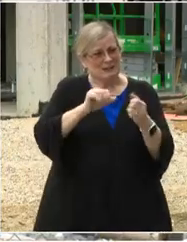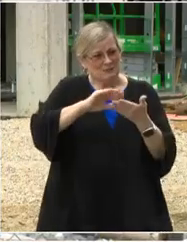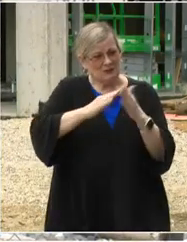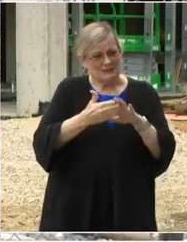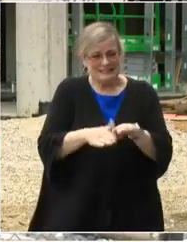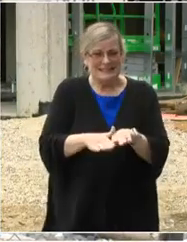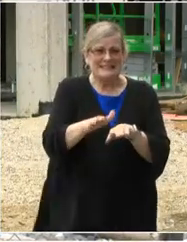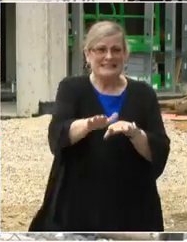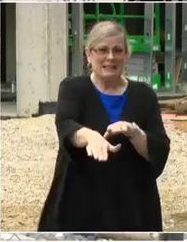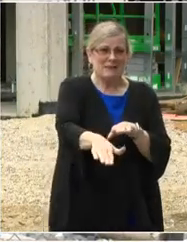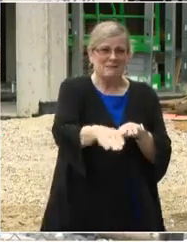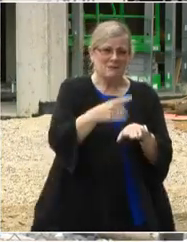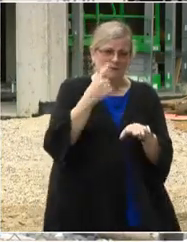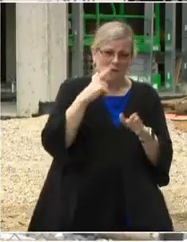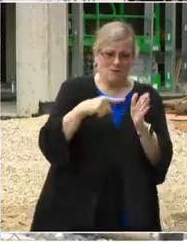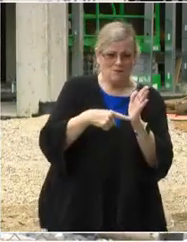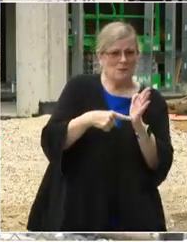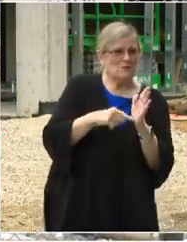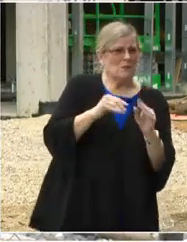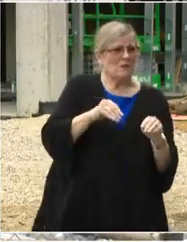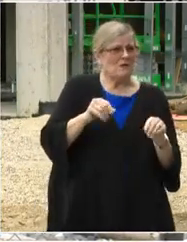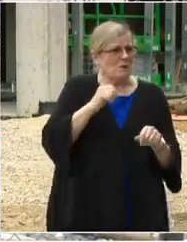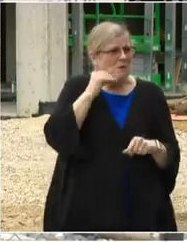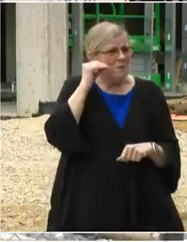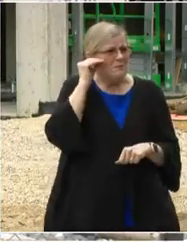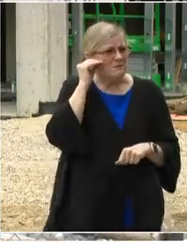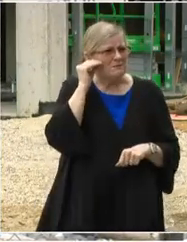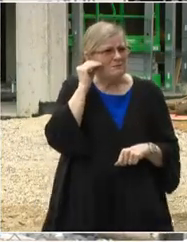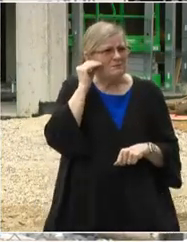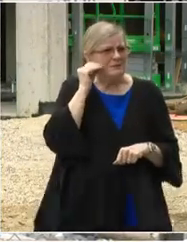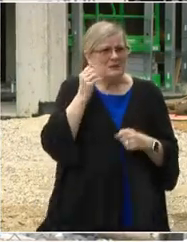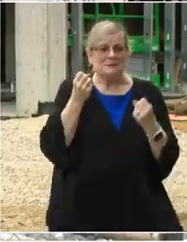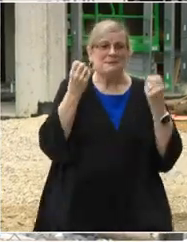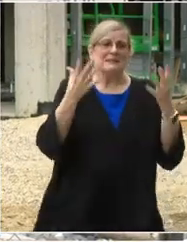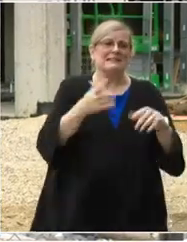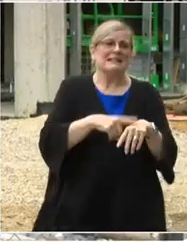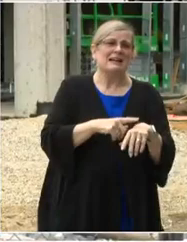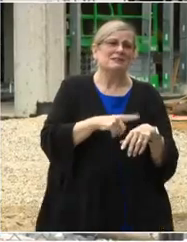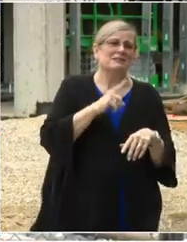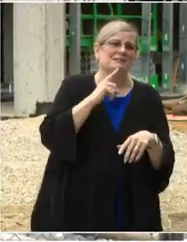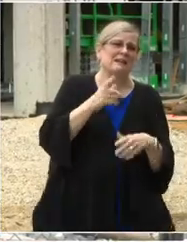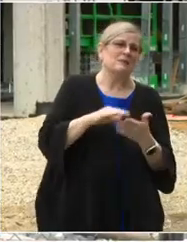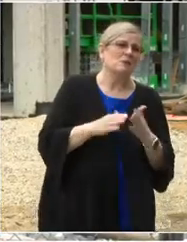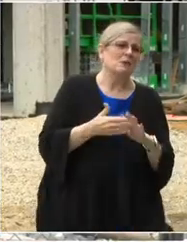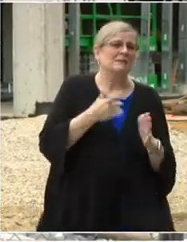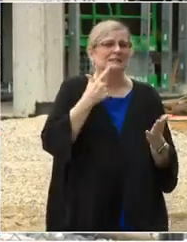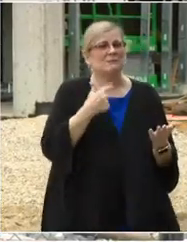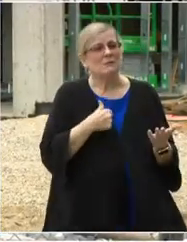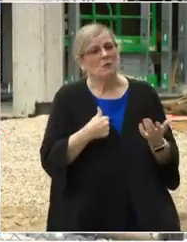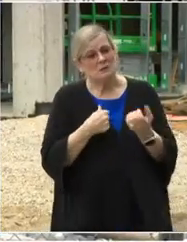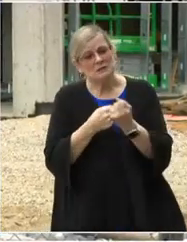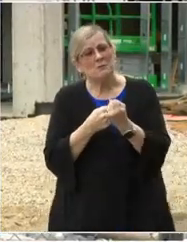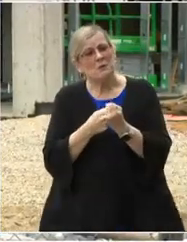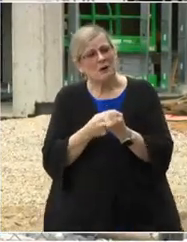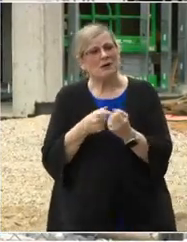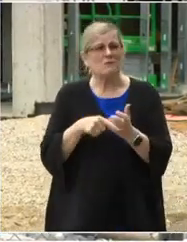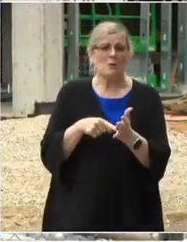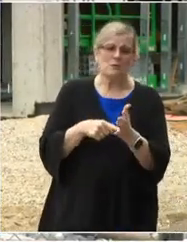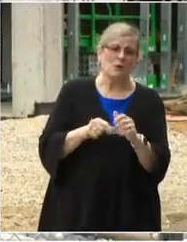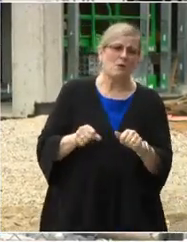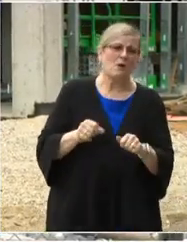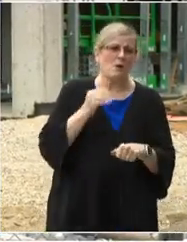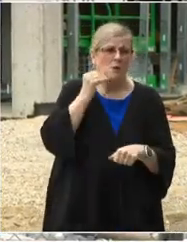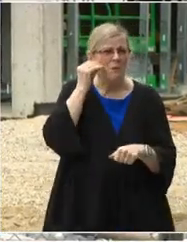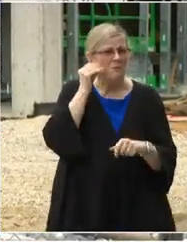affordable housing. Oftentimes we hear communities say we support affordable housing, but then when it comes to the type of affordable housing, we start to